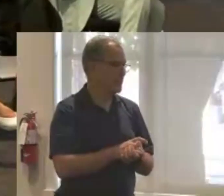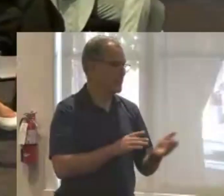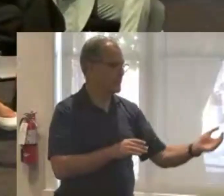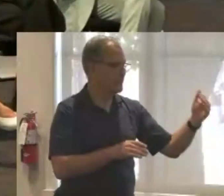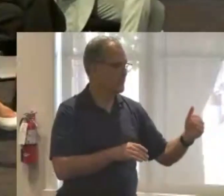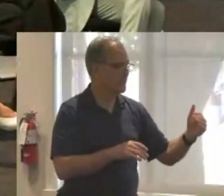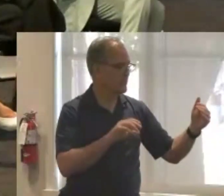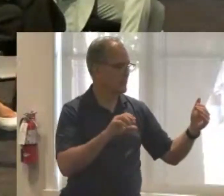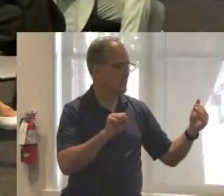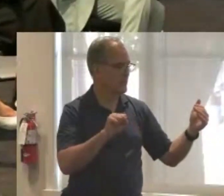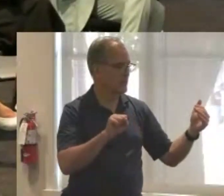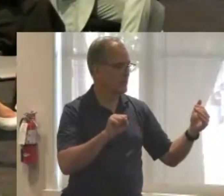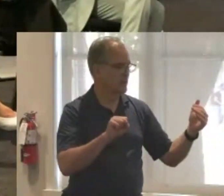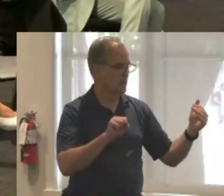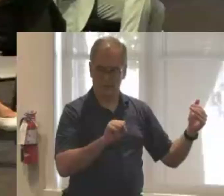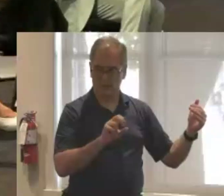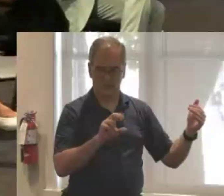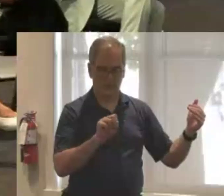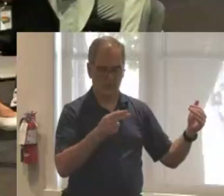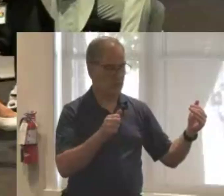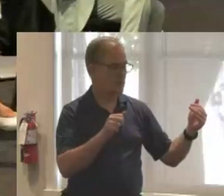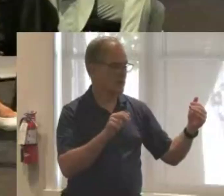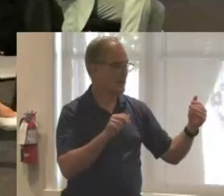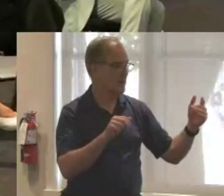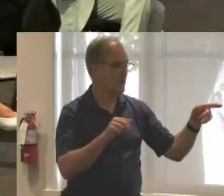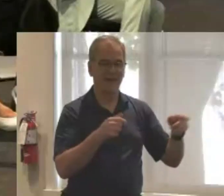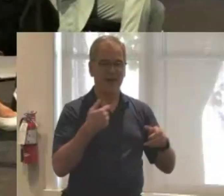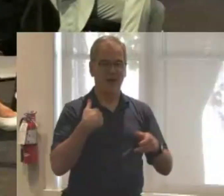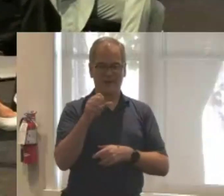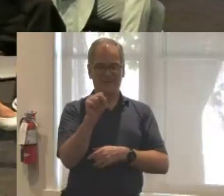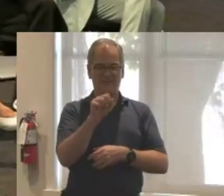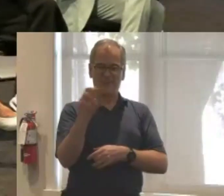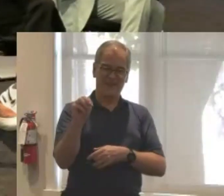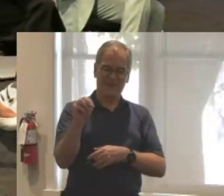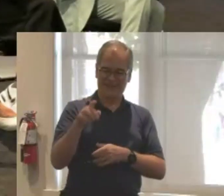Thank you. So I feel like social media platforms are not that innovative.